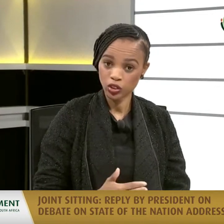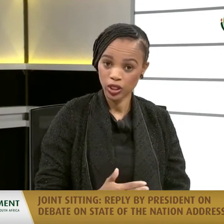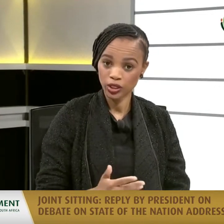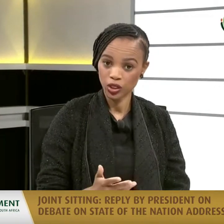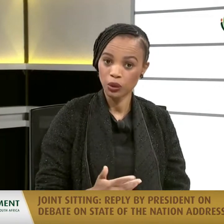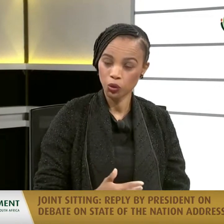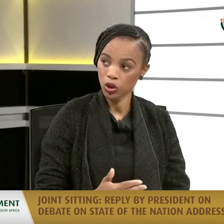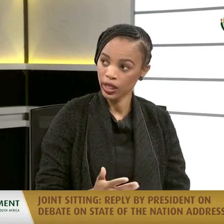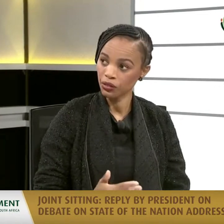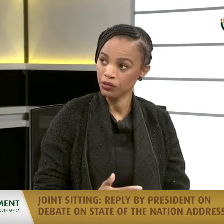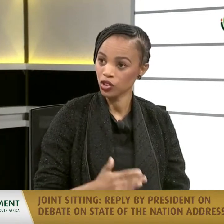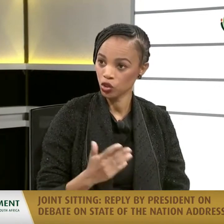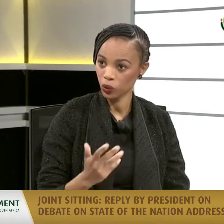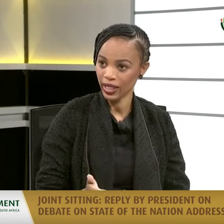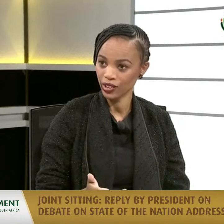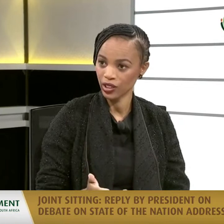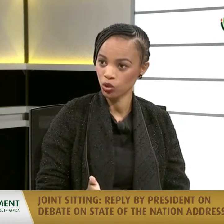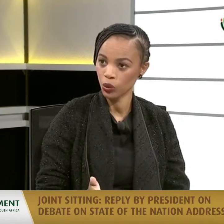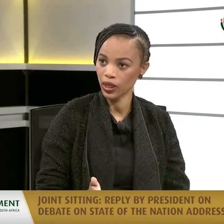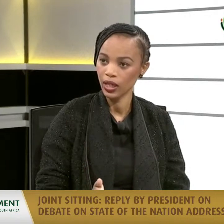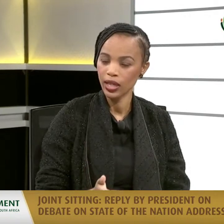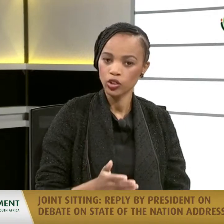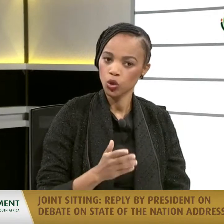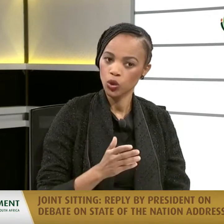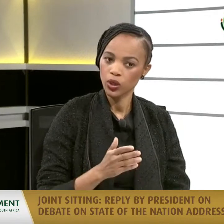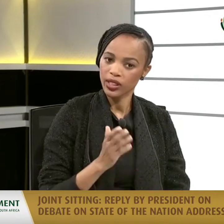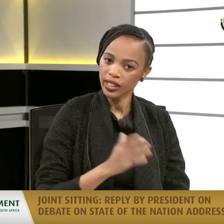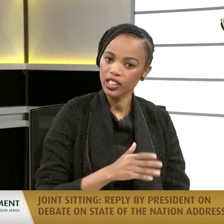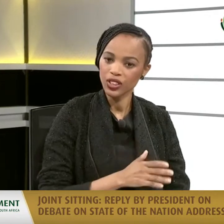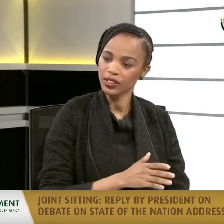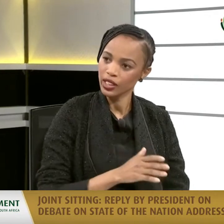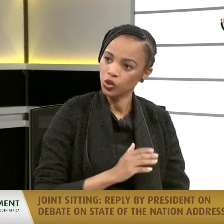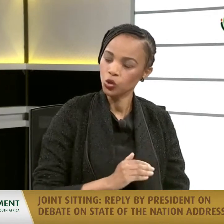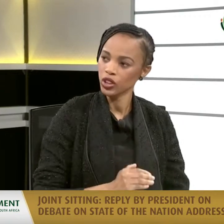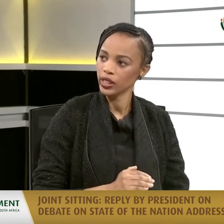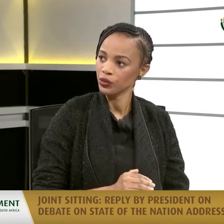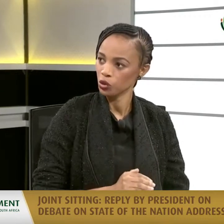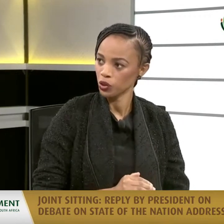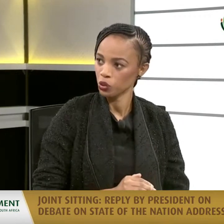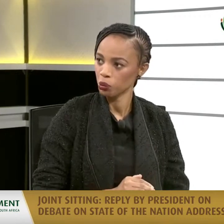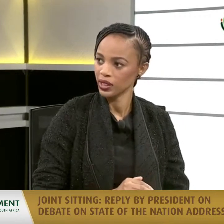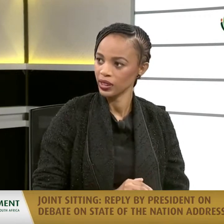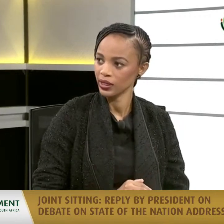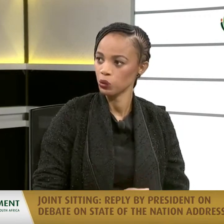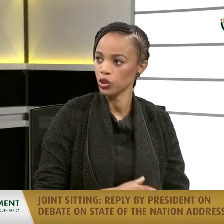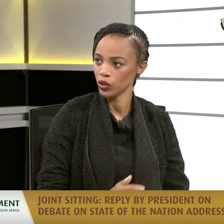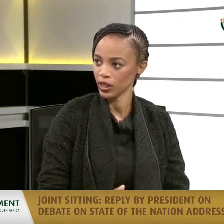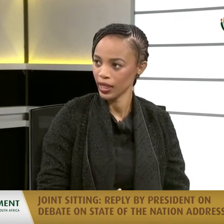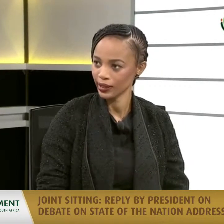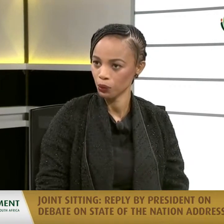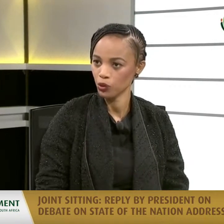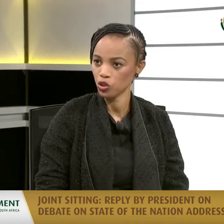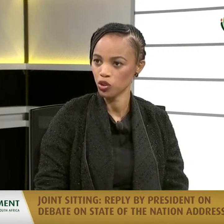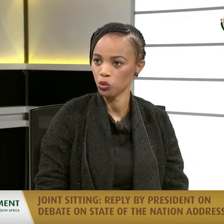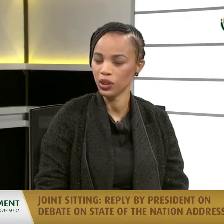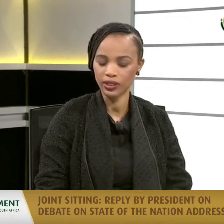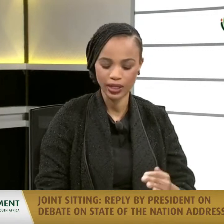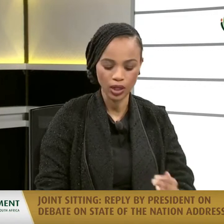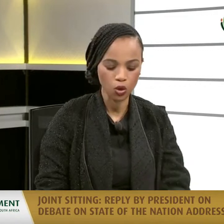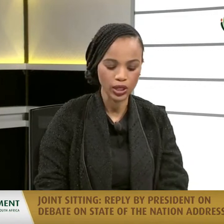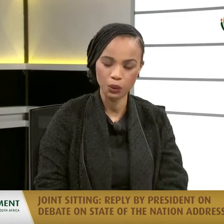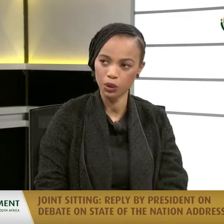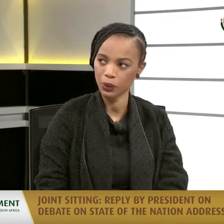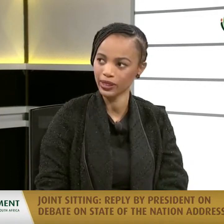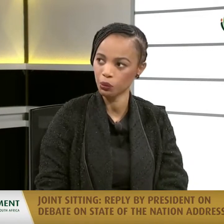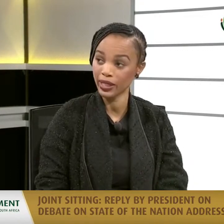which shares concurrent functions with national as well. So the three spheres, they do share responsibilities, and we know that there are some responsibilities